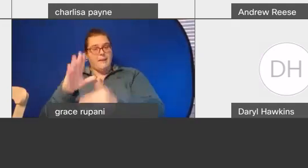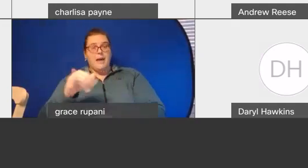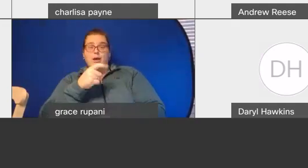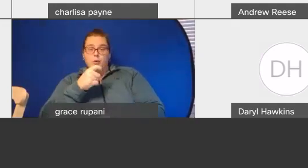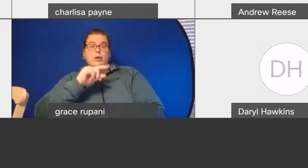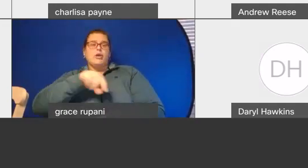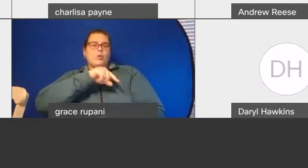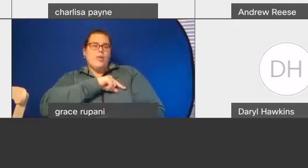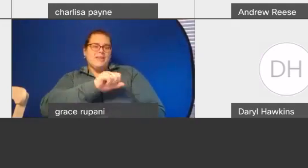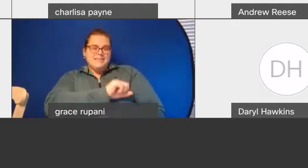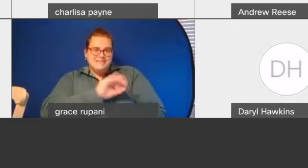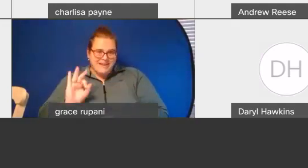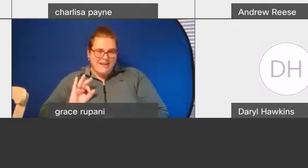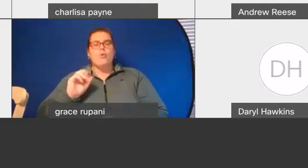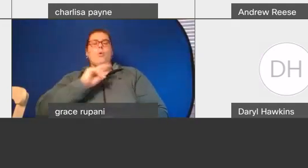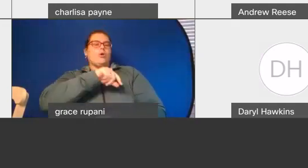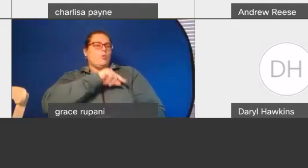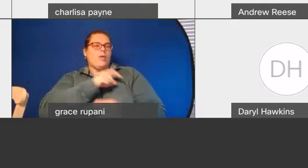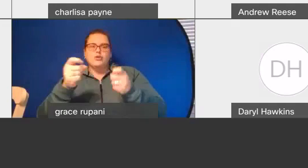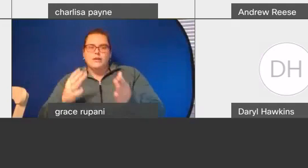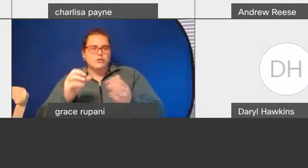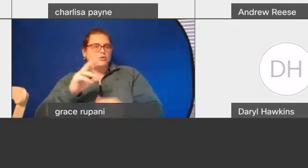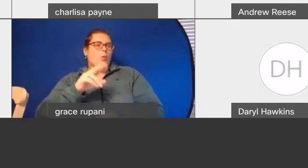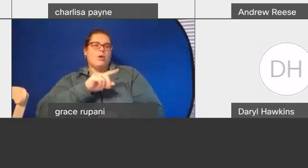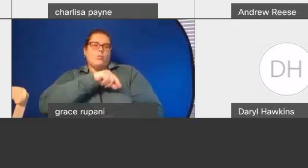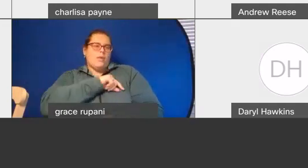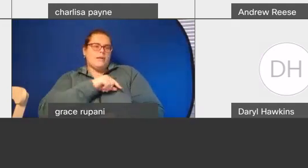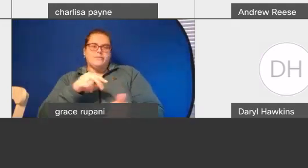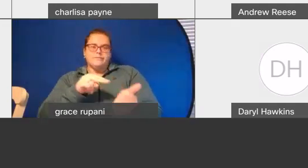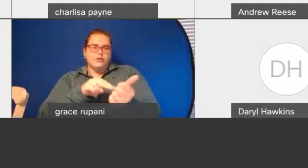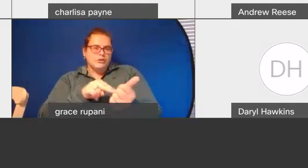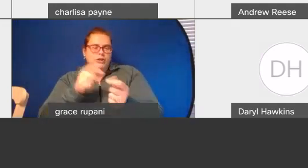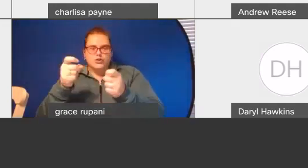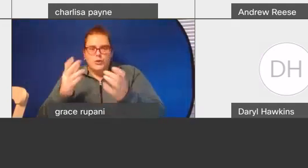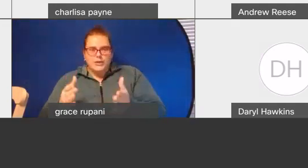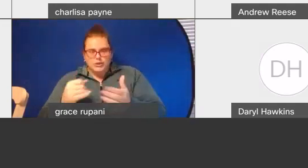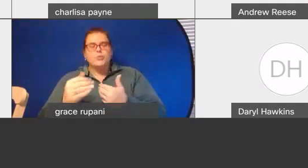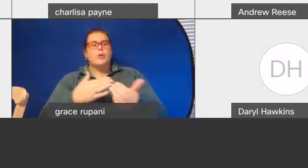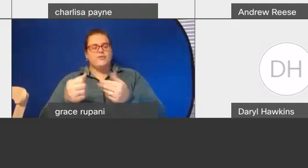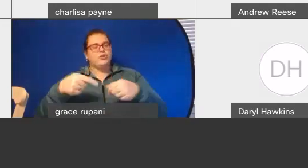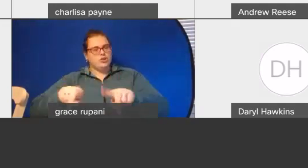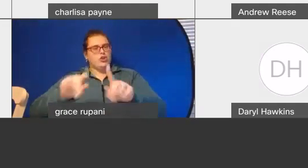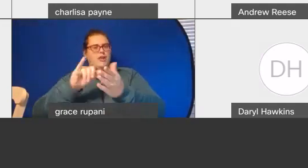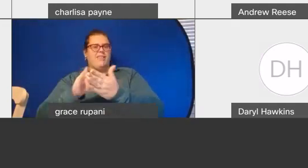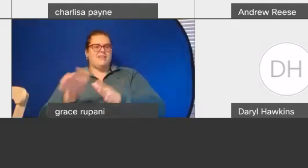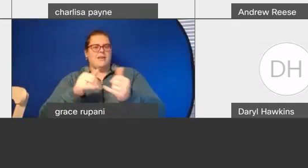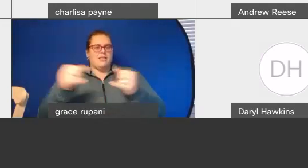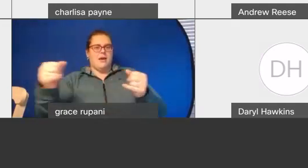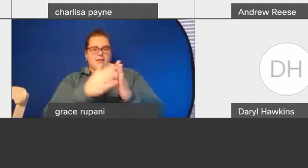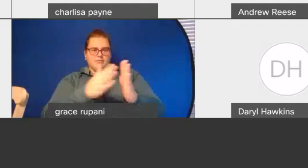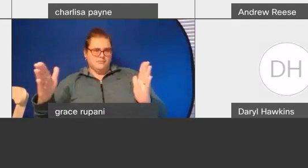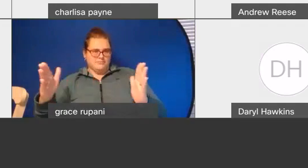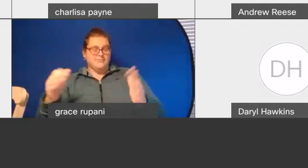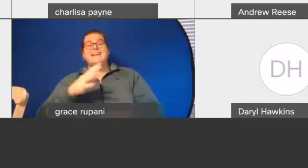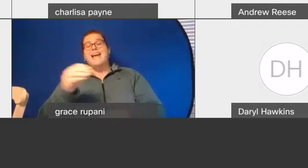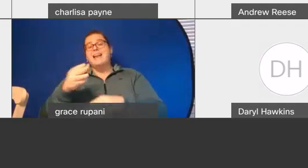quality staff to all staff in the agency within the deadline that was been prescribed. And following that training,